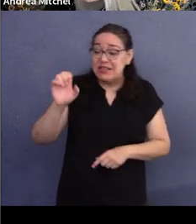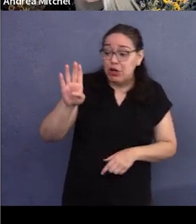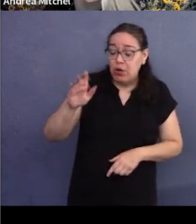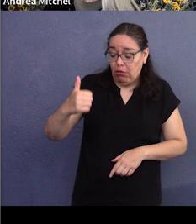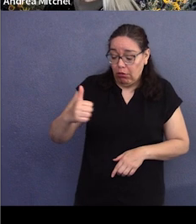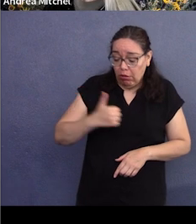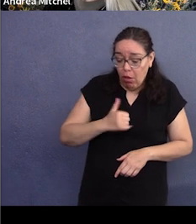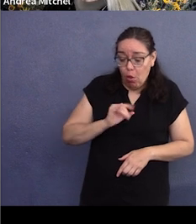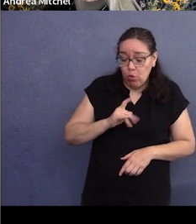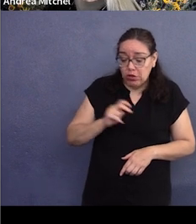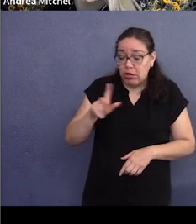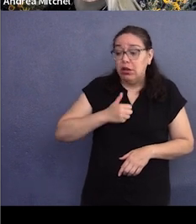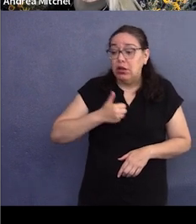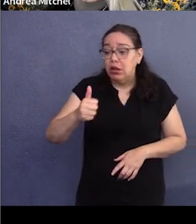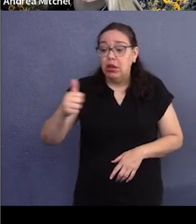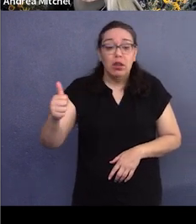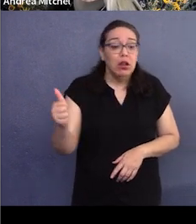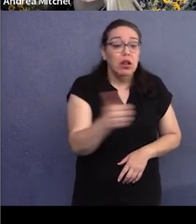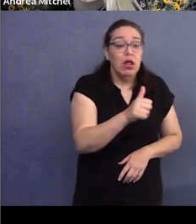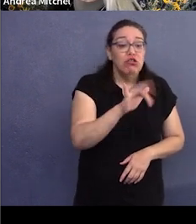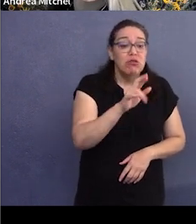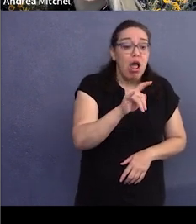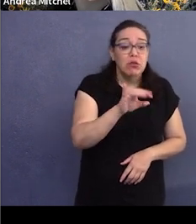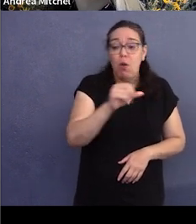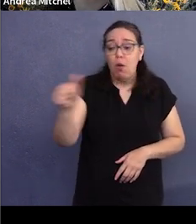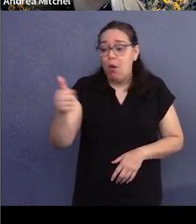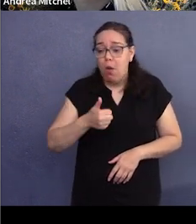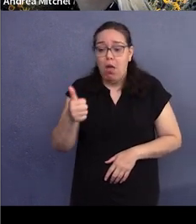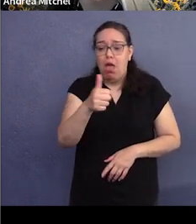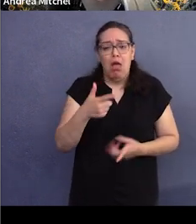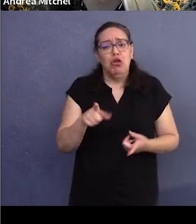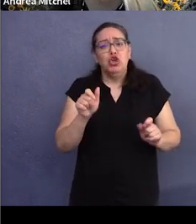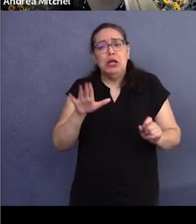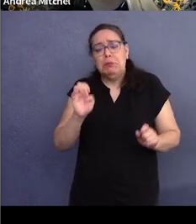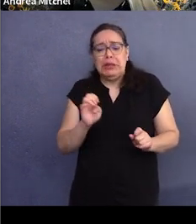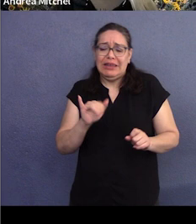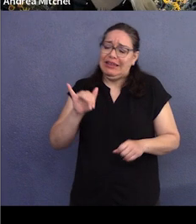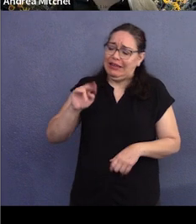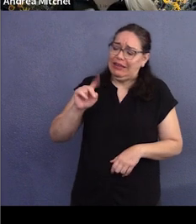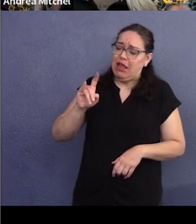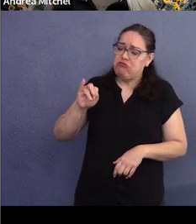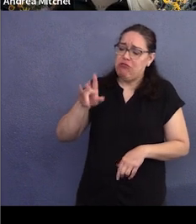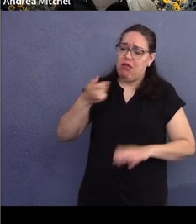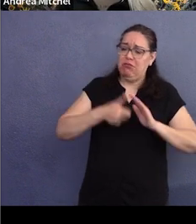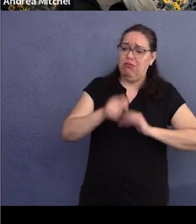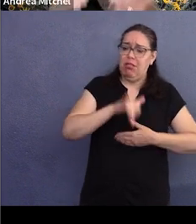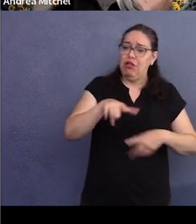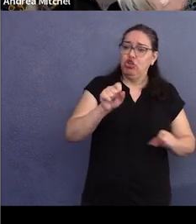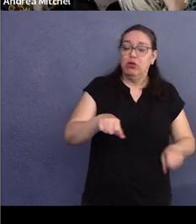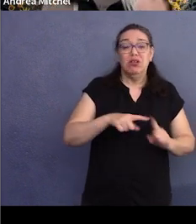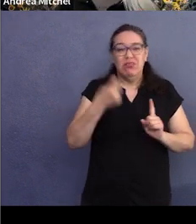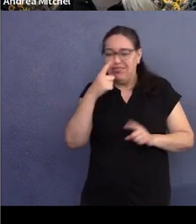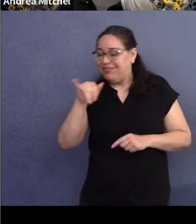to Rialto, that could be part of indirect. But you don't have to identify what the indirect is. That's the thing about it. It's